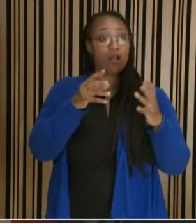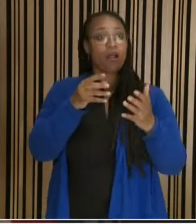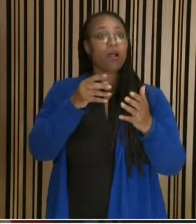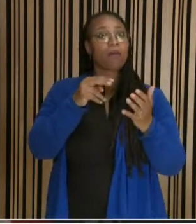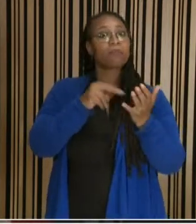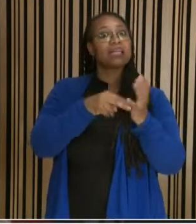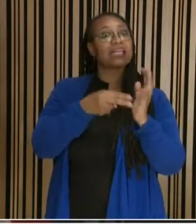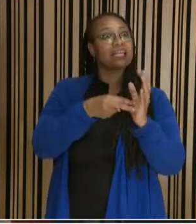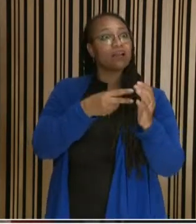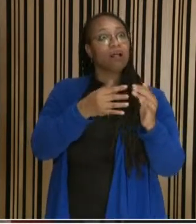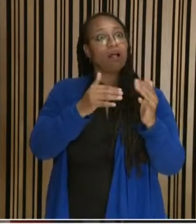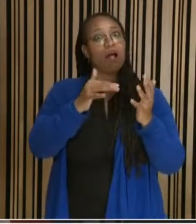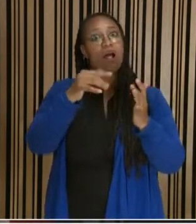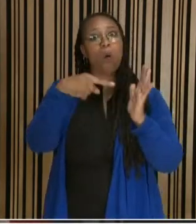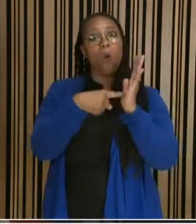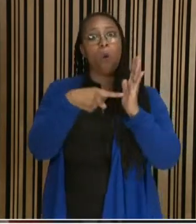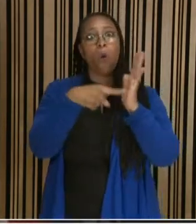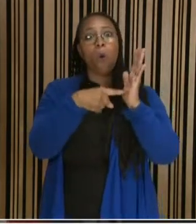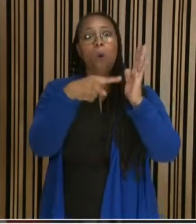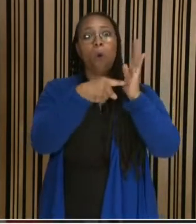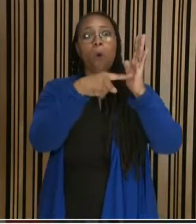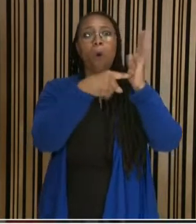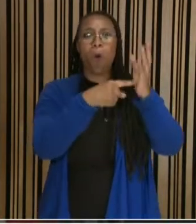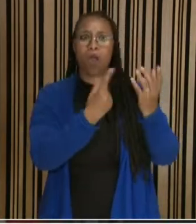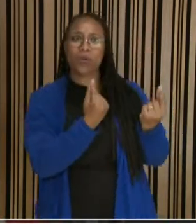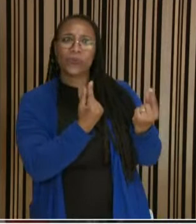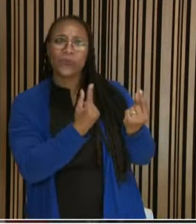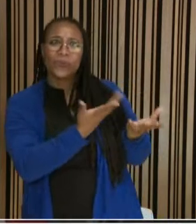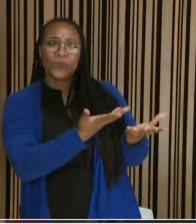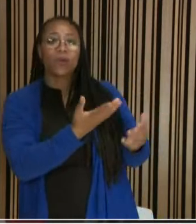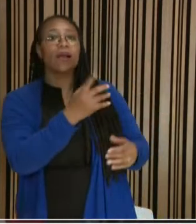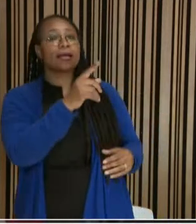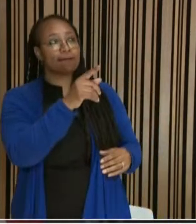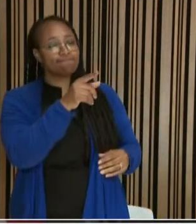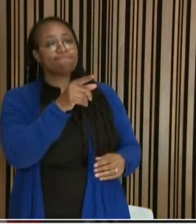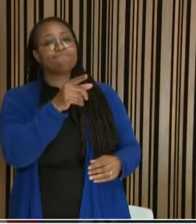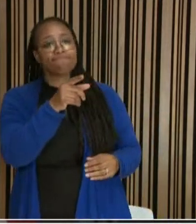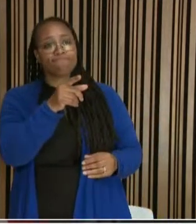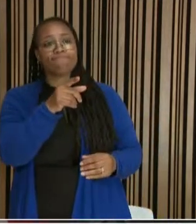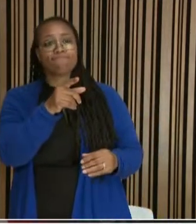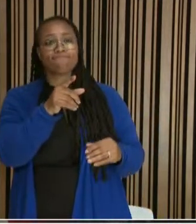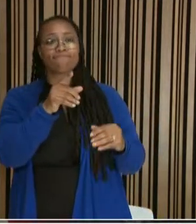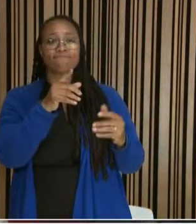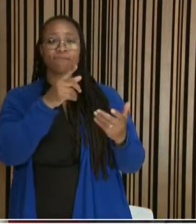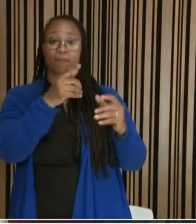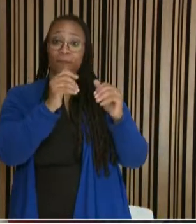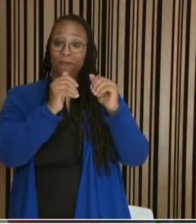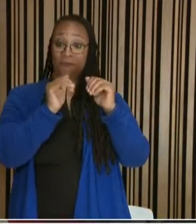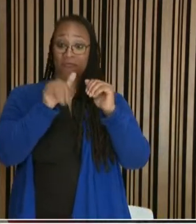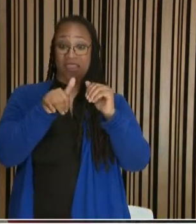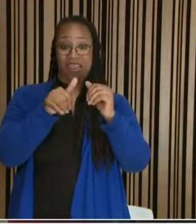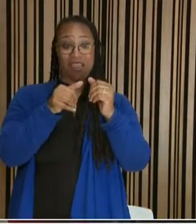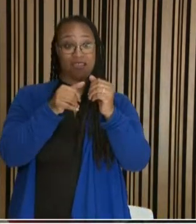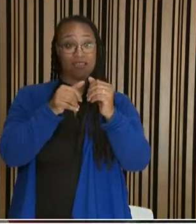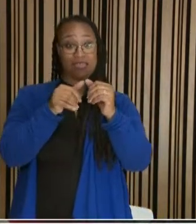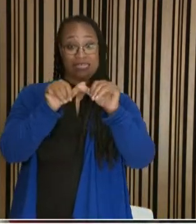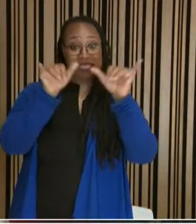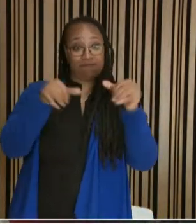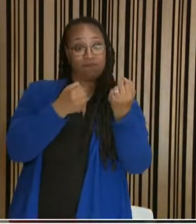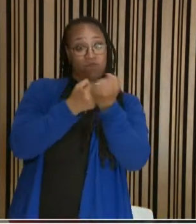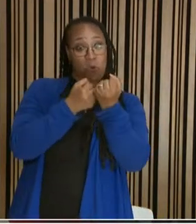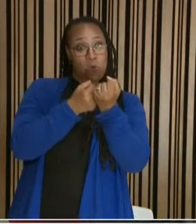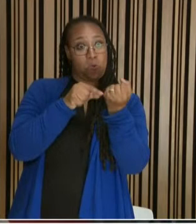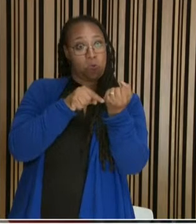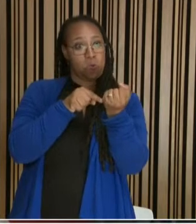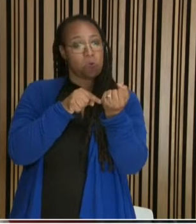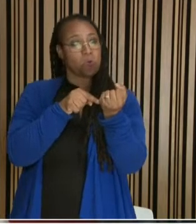and I think we have to find the most effective way to do that work and enforce it, and the right people to